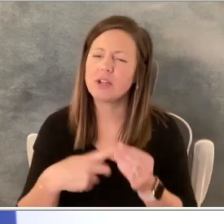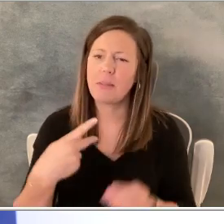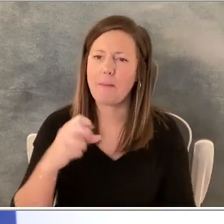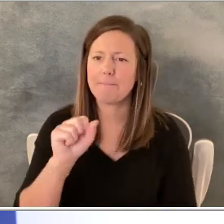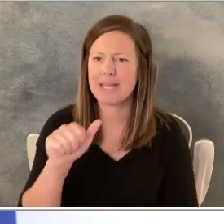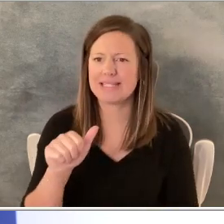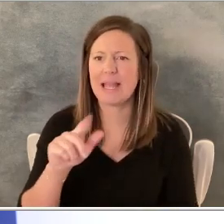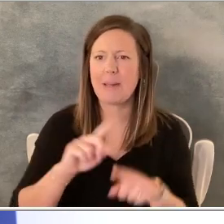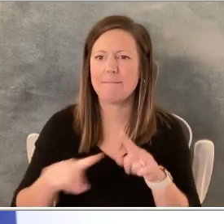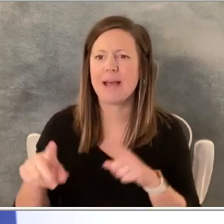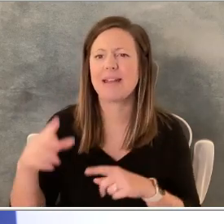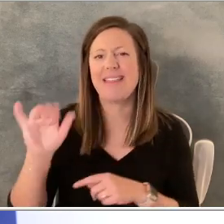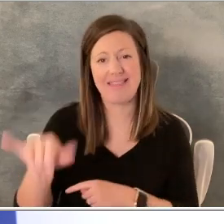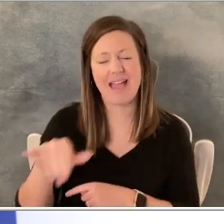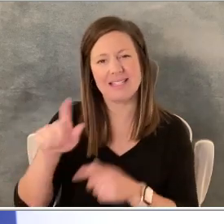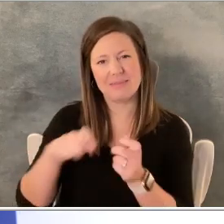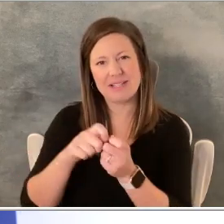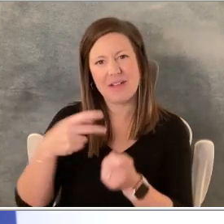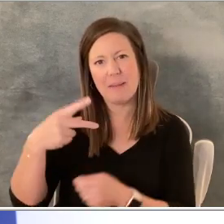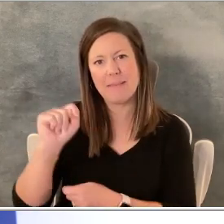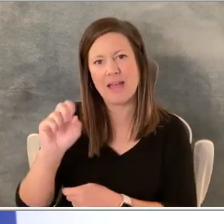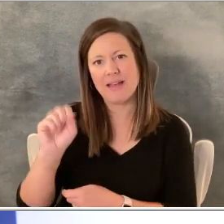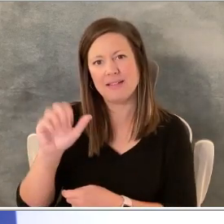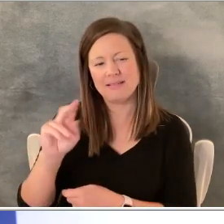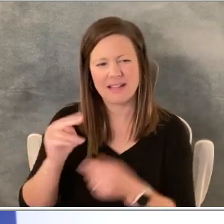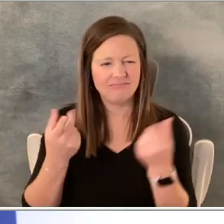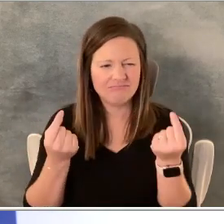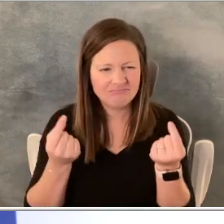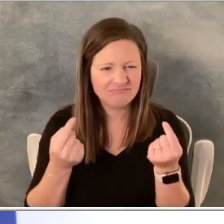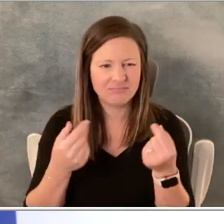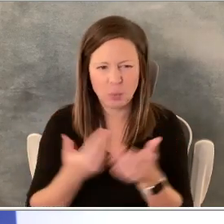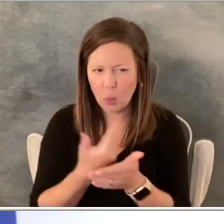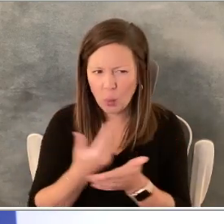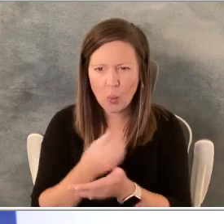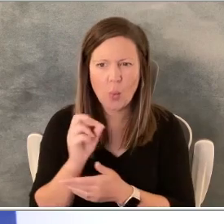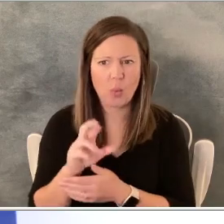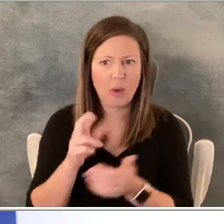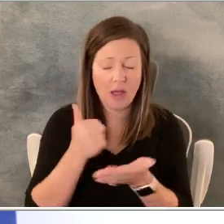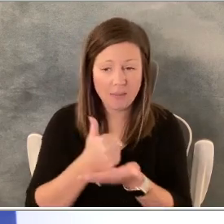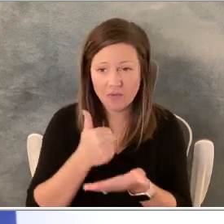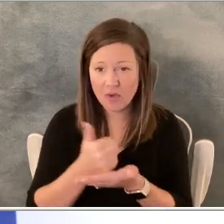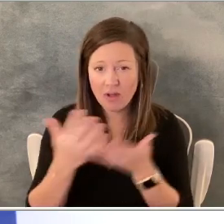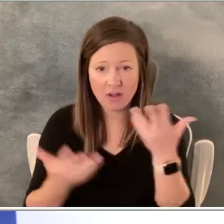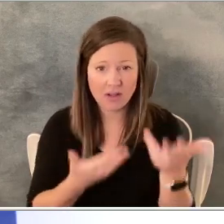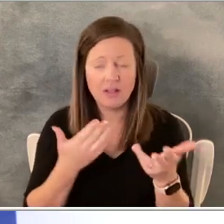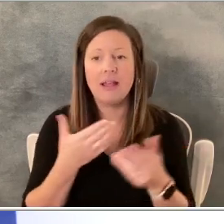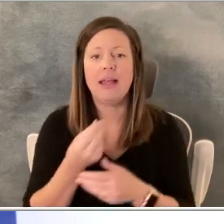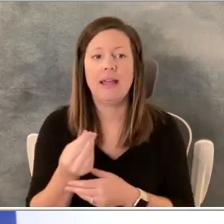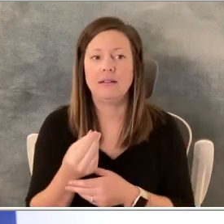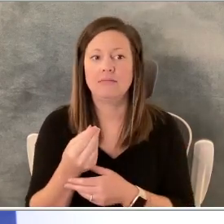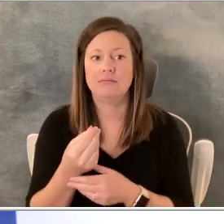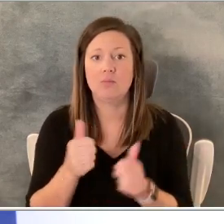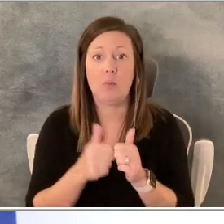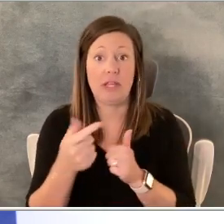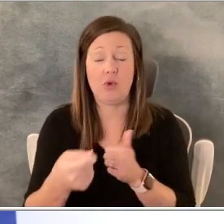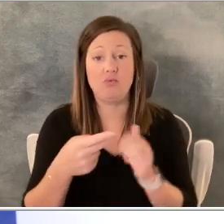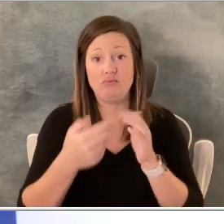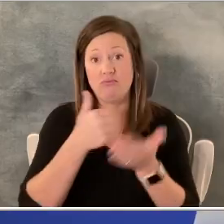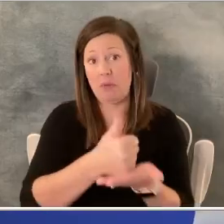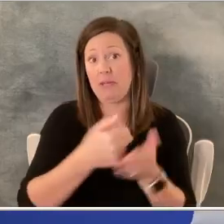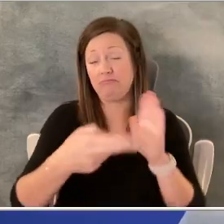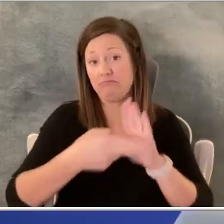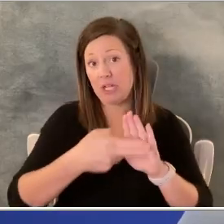PET scan, how are they, what are they, how new are they, and how are they helpful in you helping diagnose your patients? Yeah, I mean,